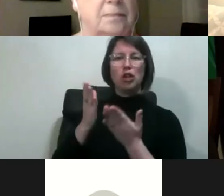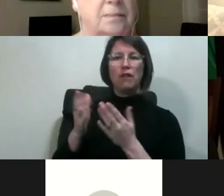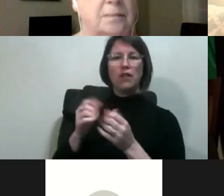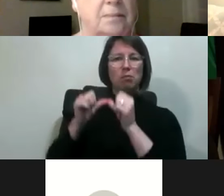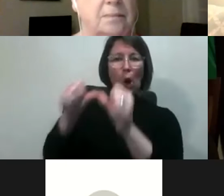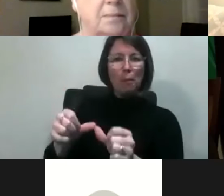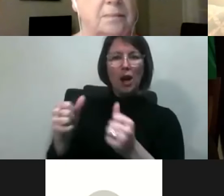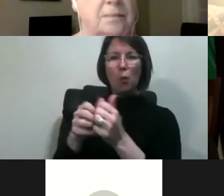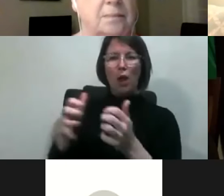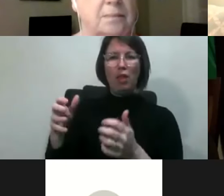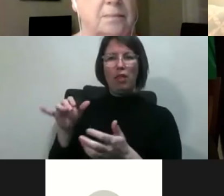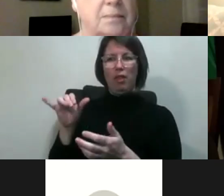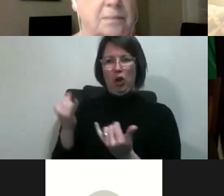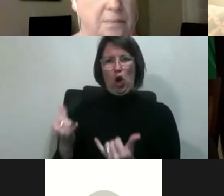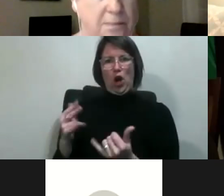with this cut.